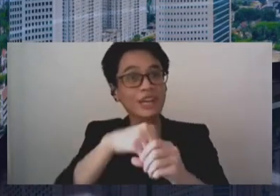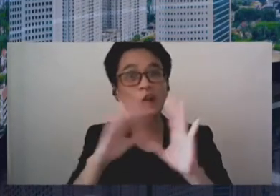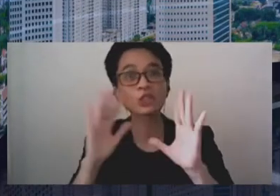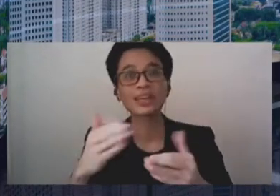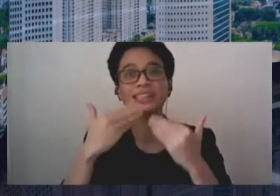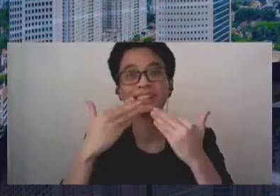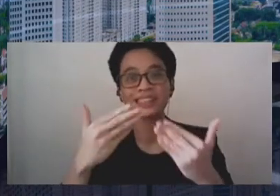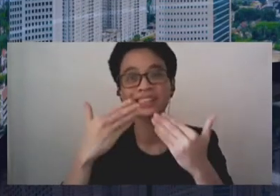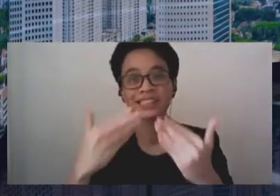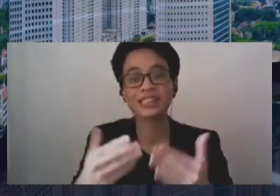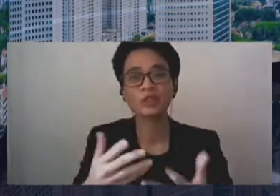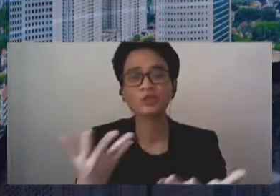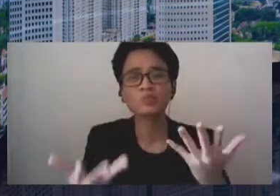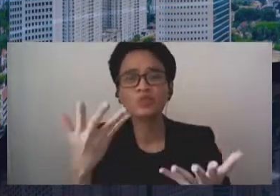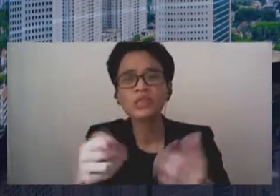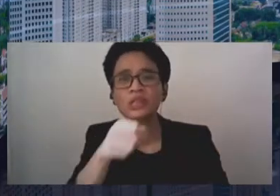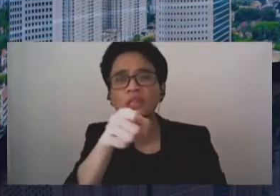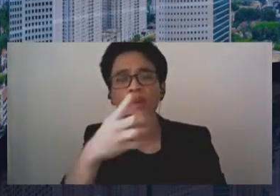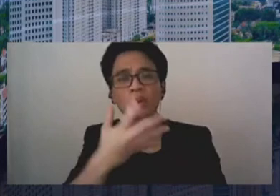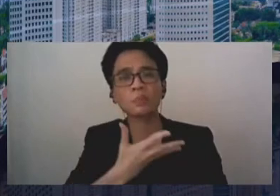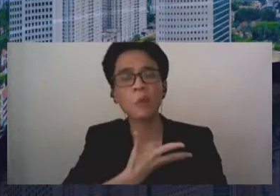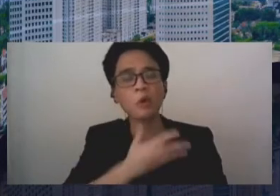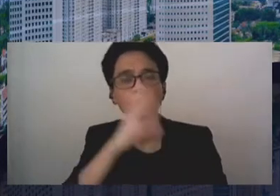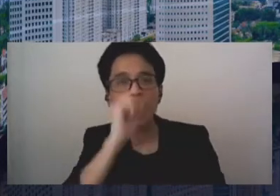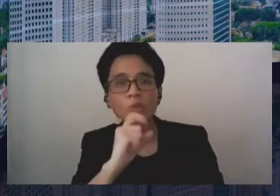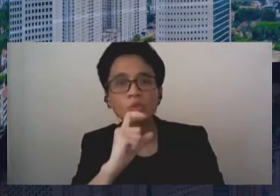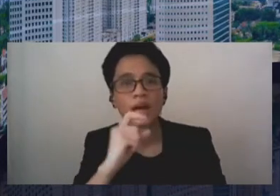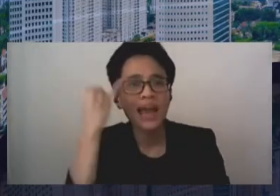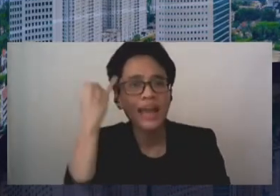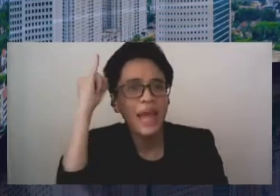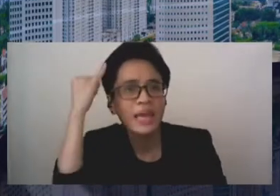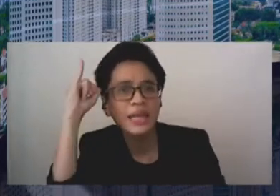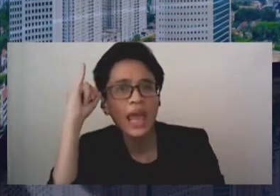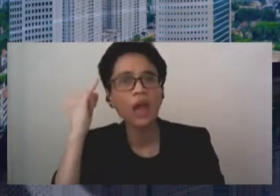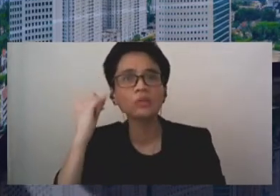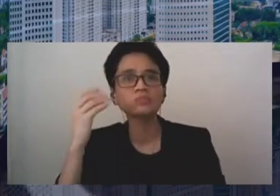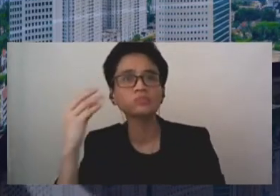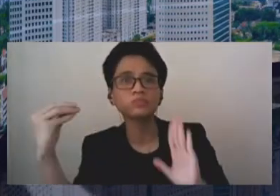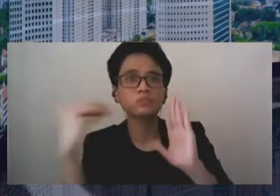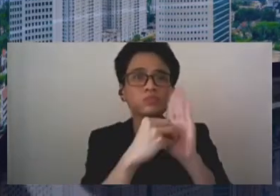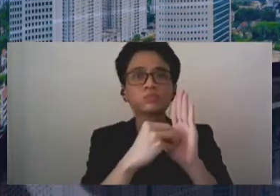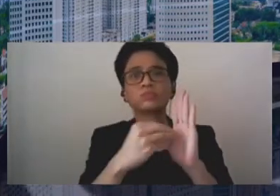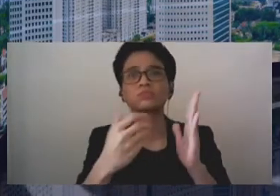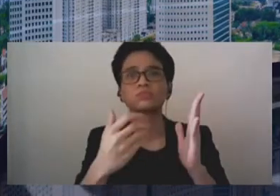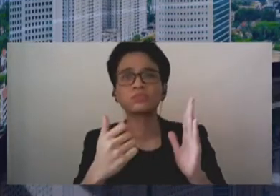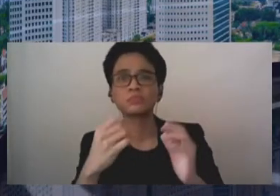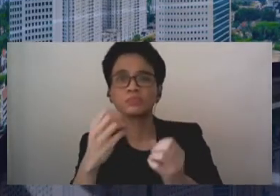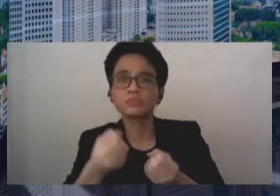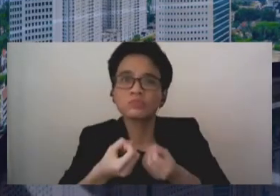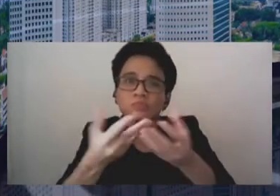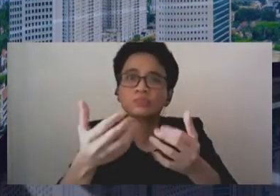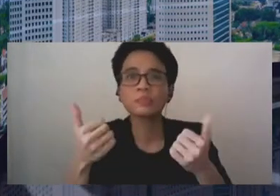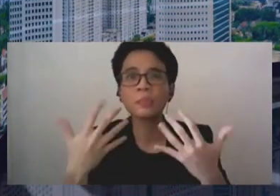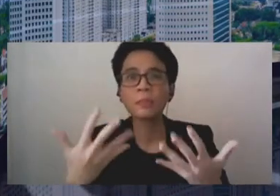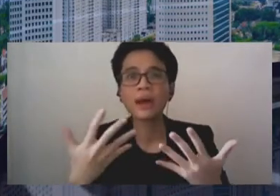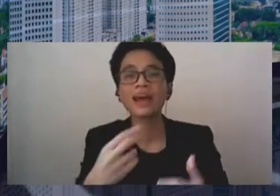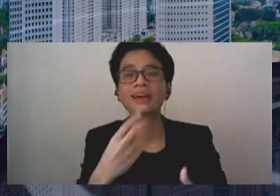wondering, how can you develop an idea for a place like this? Easy, just go to our website at